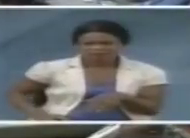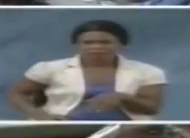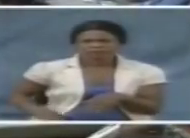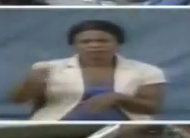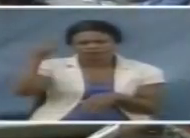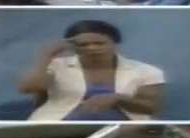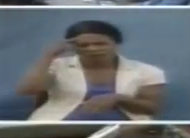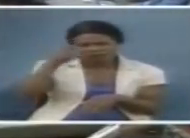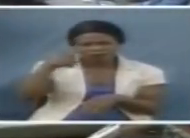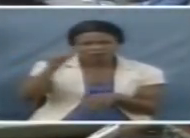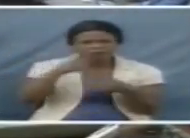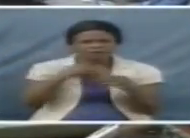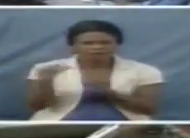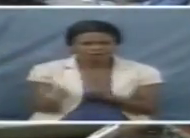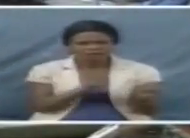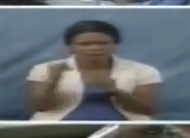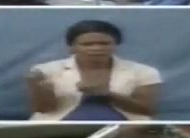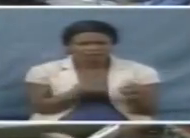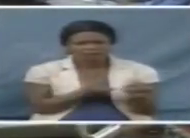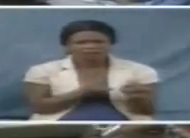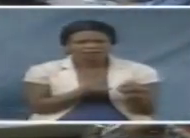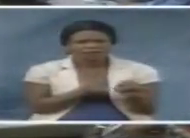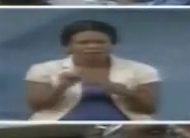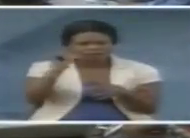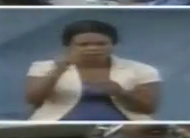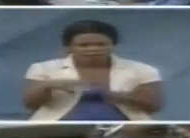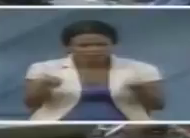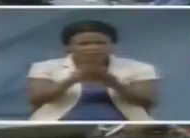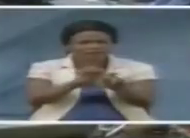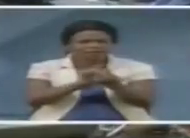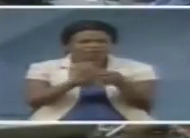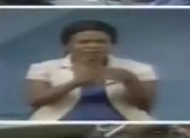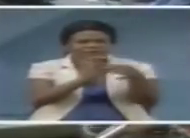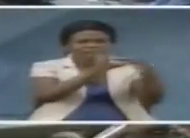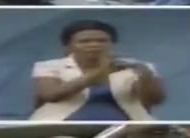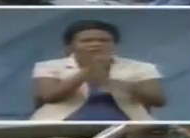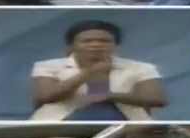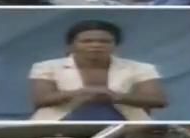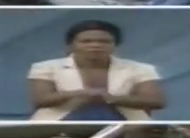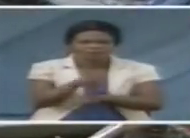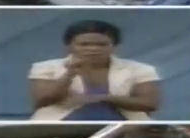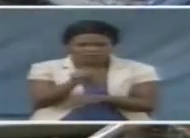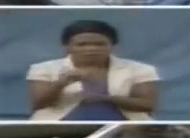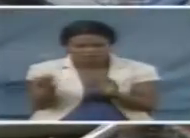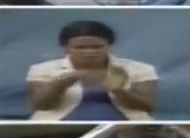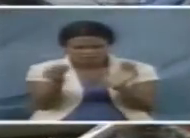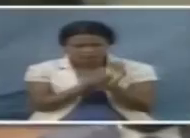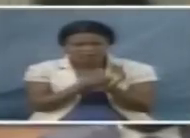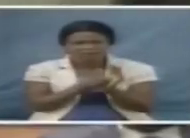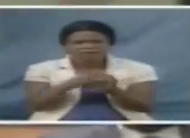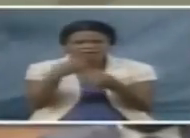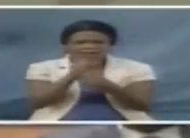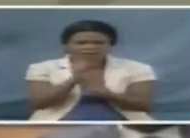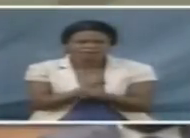benefits from our mineral assets, government has been implementing the Mineral Value Chain